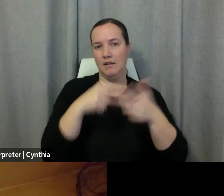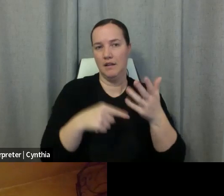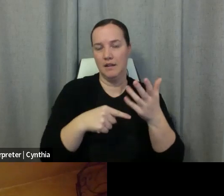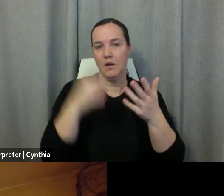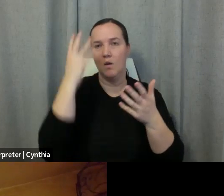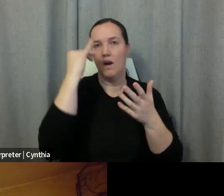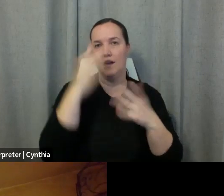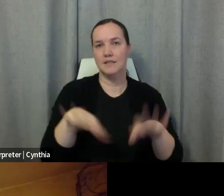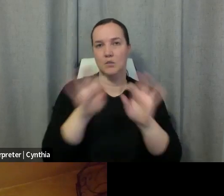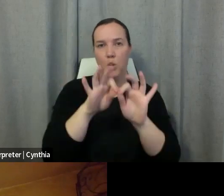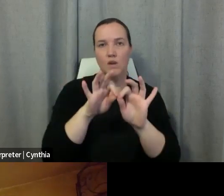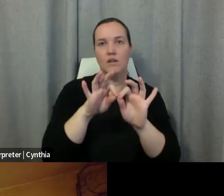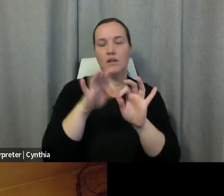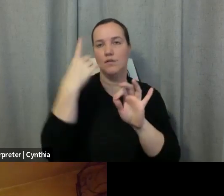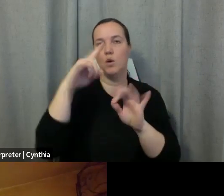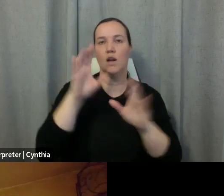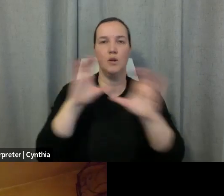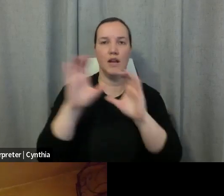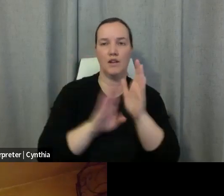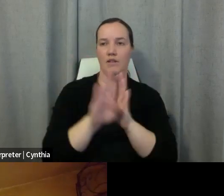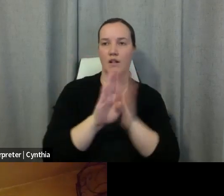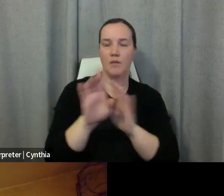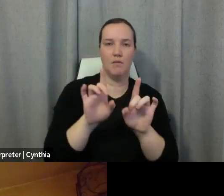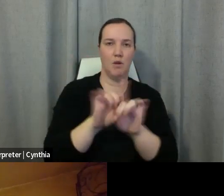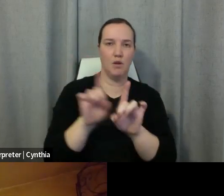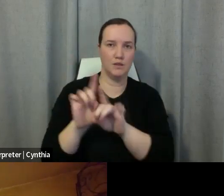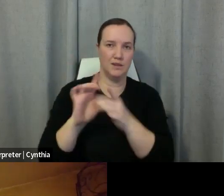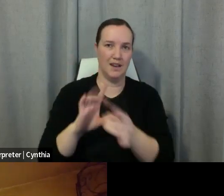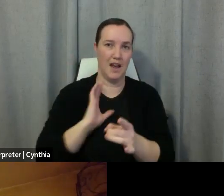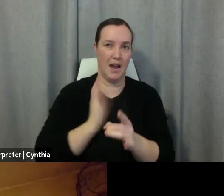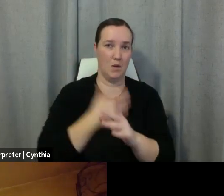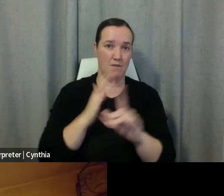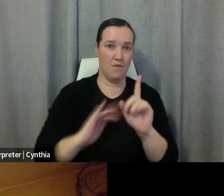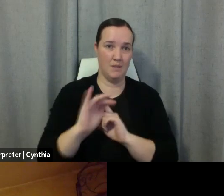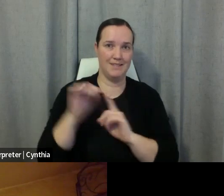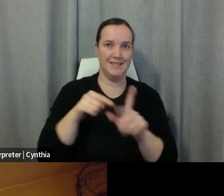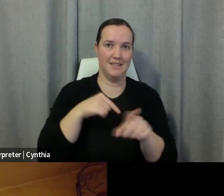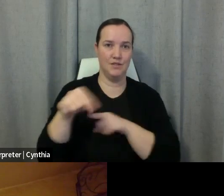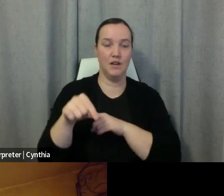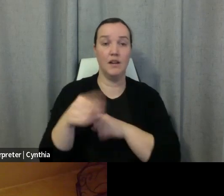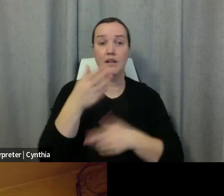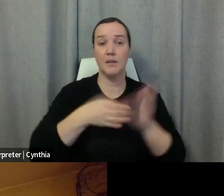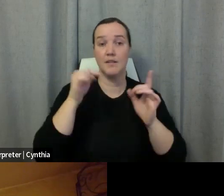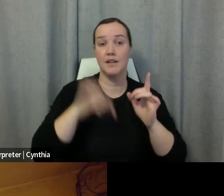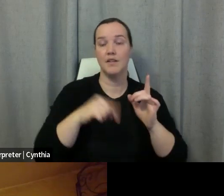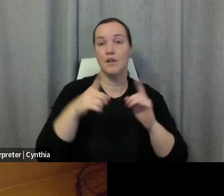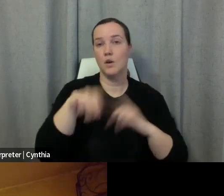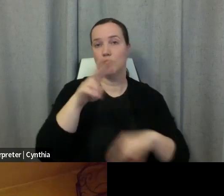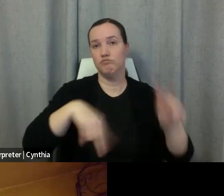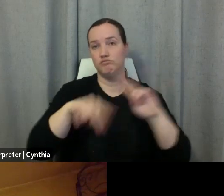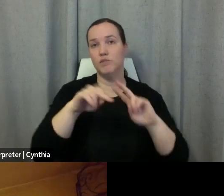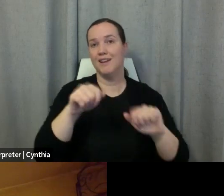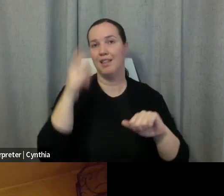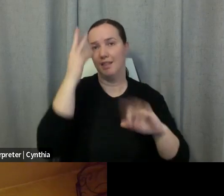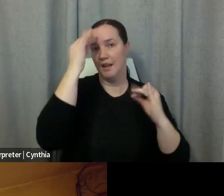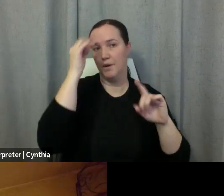about creating the kind of communication in the environments that we're in within the industry, right? So, and some of this, of course, as you're looking at these, you can think